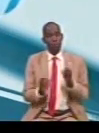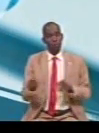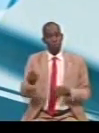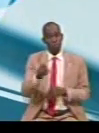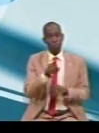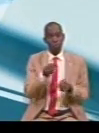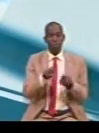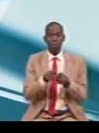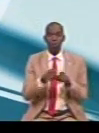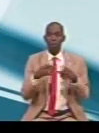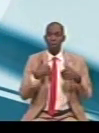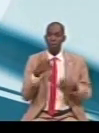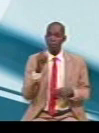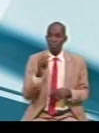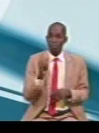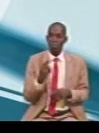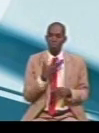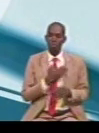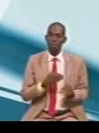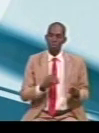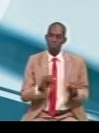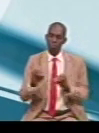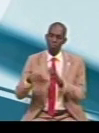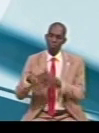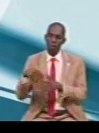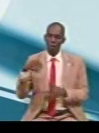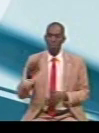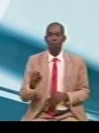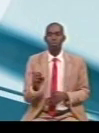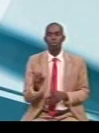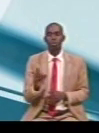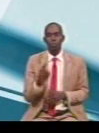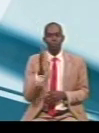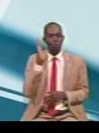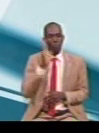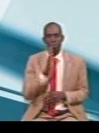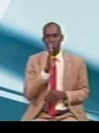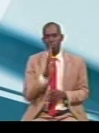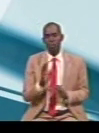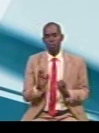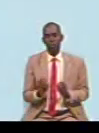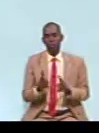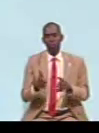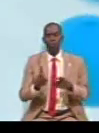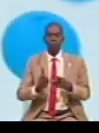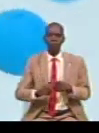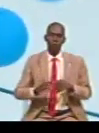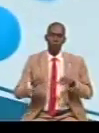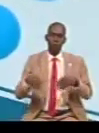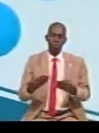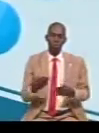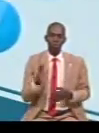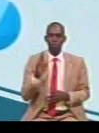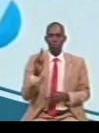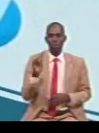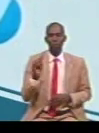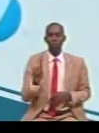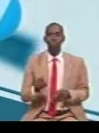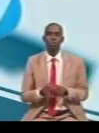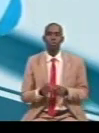you quickly go to the left-hand side of the stage. That's your right-hand side, where ministers are waiting to interview you.